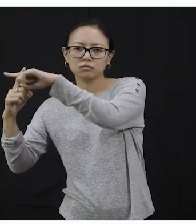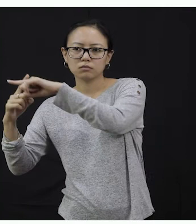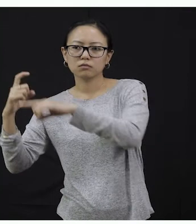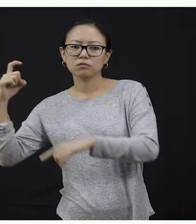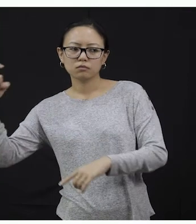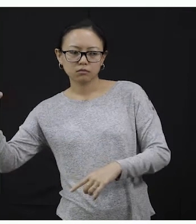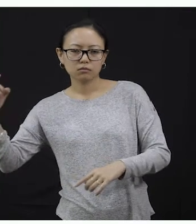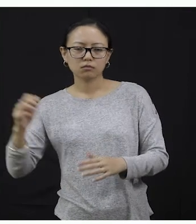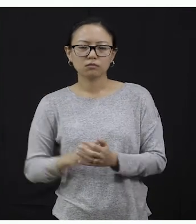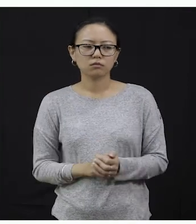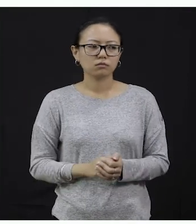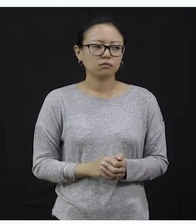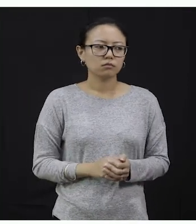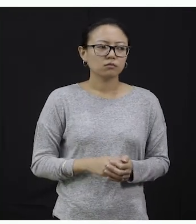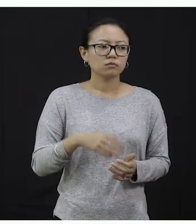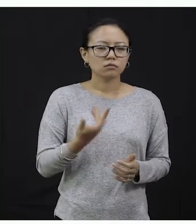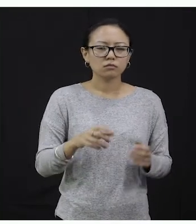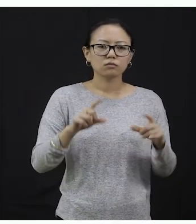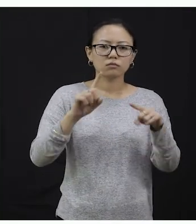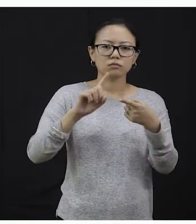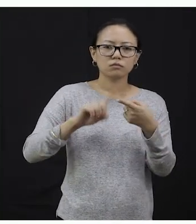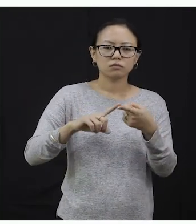a sum of a blessed value.